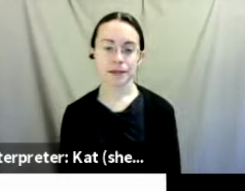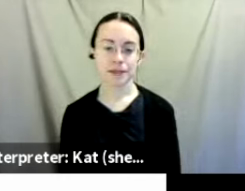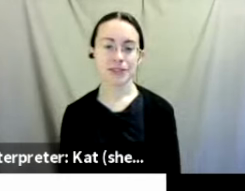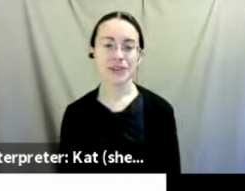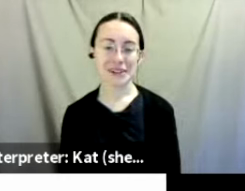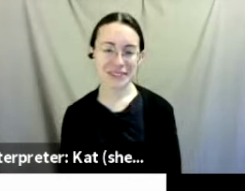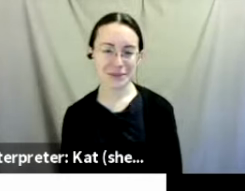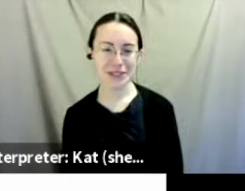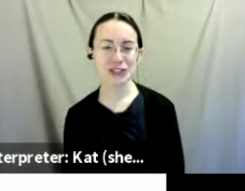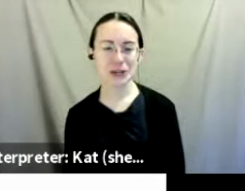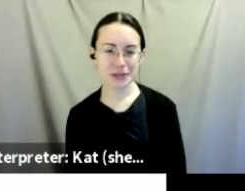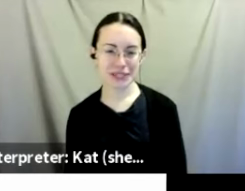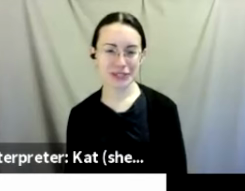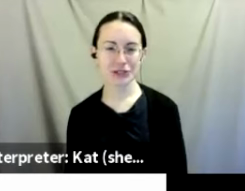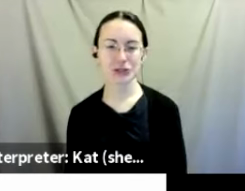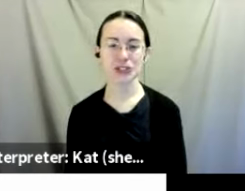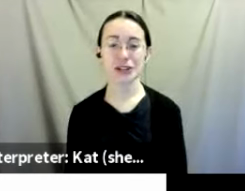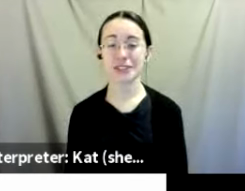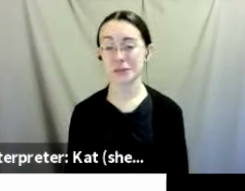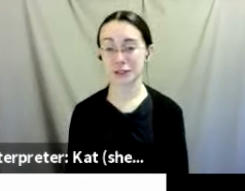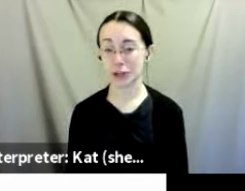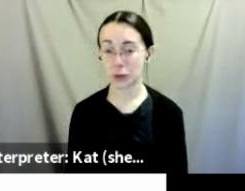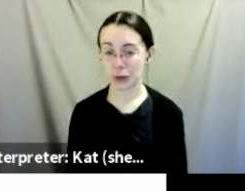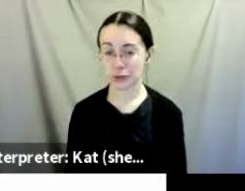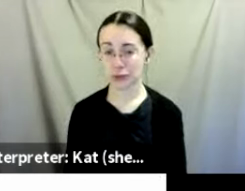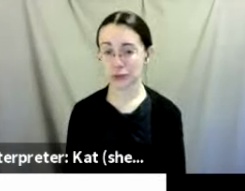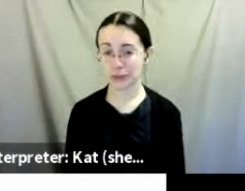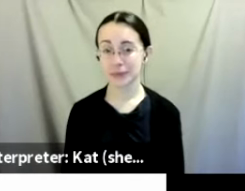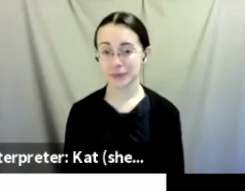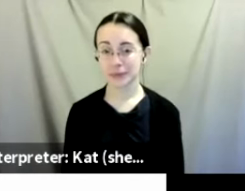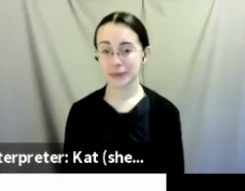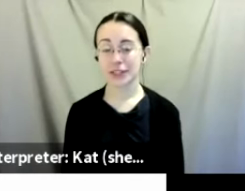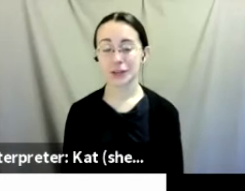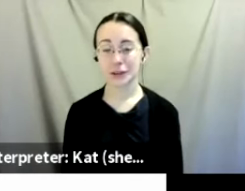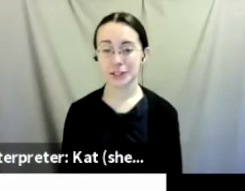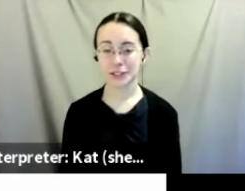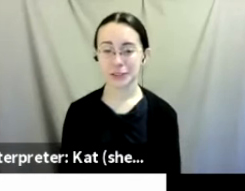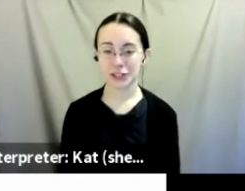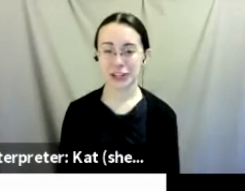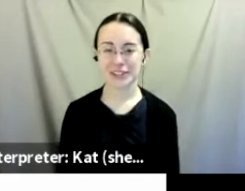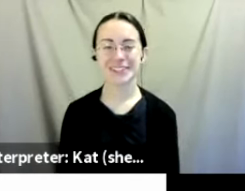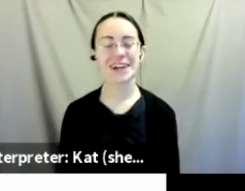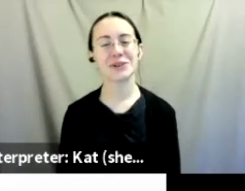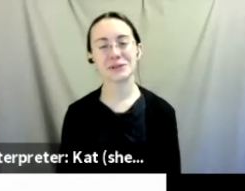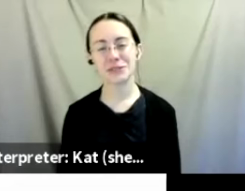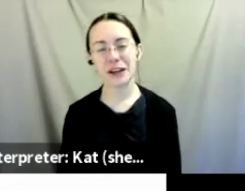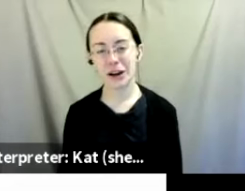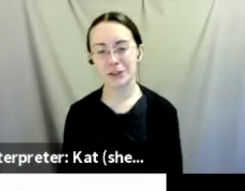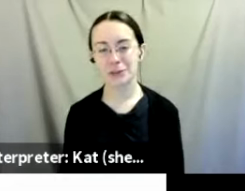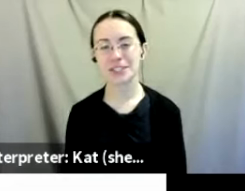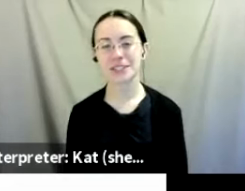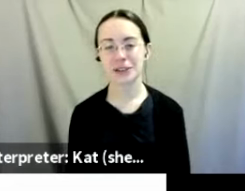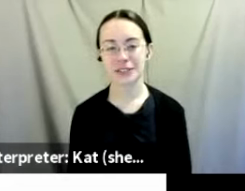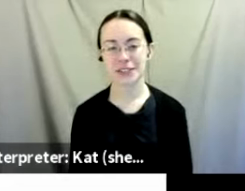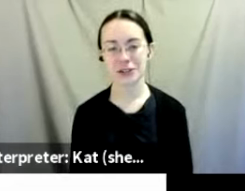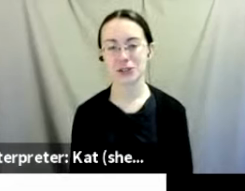So now let me jump into sharing some of the different quotes that the interview participants shared. Now, it was very hard